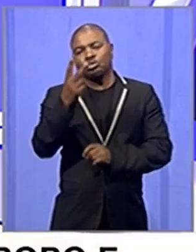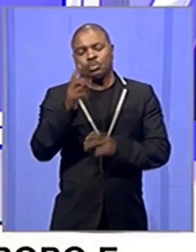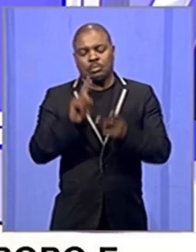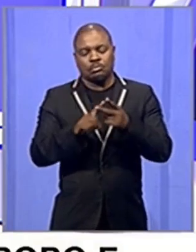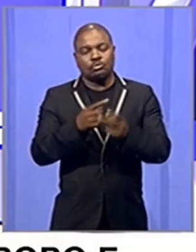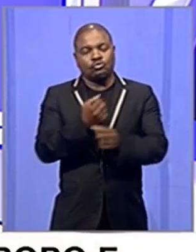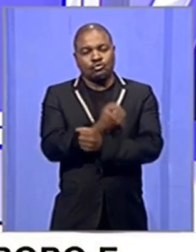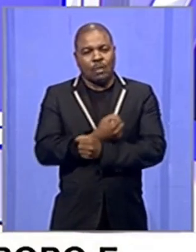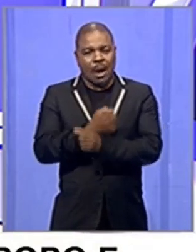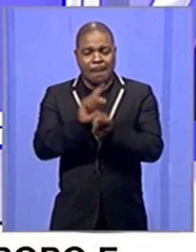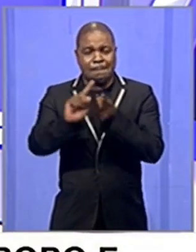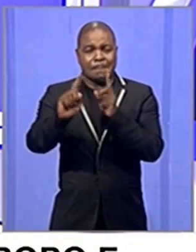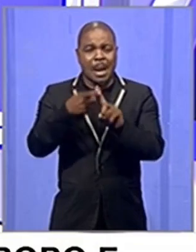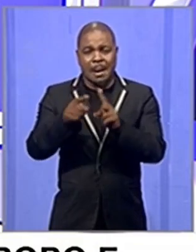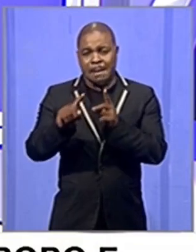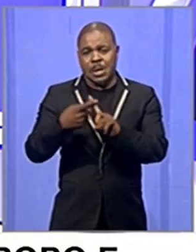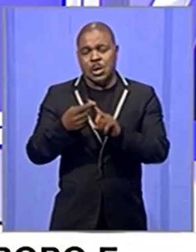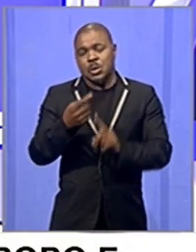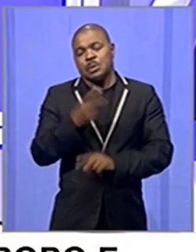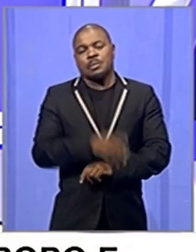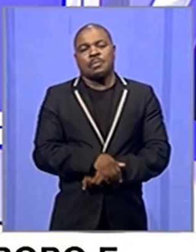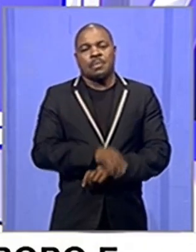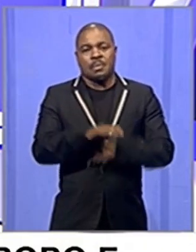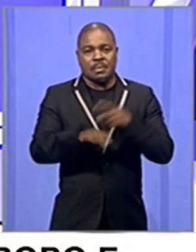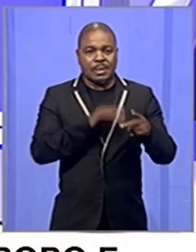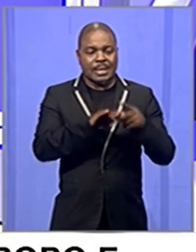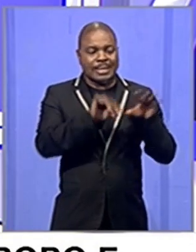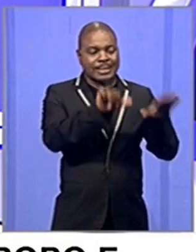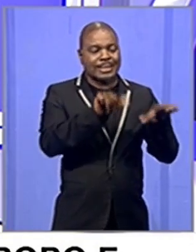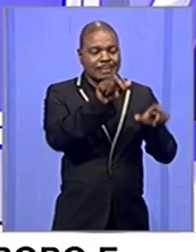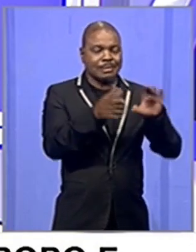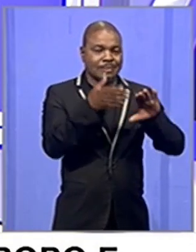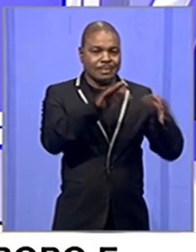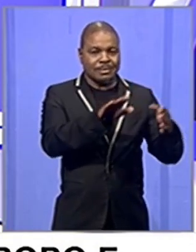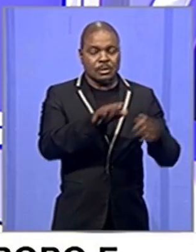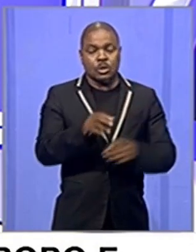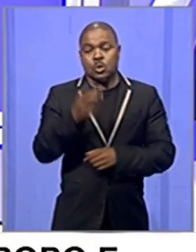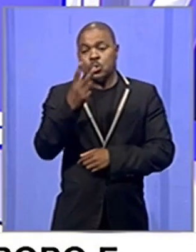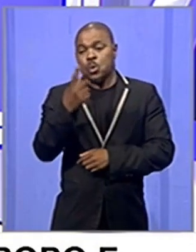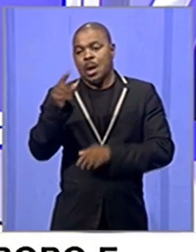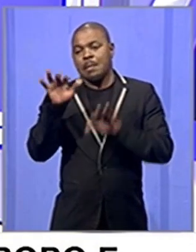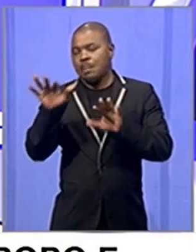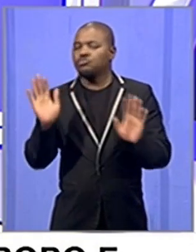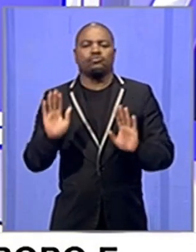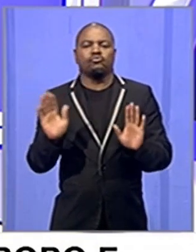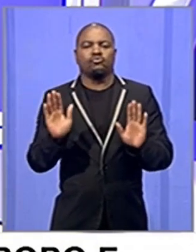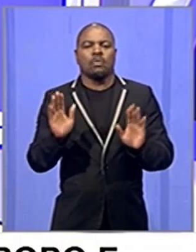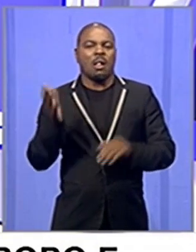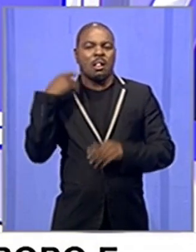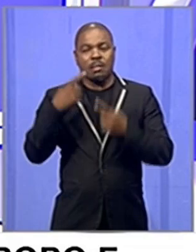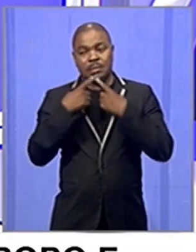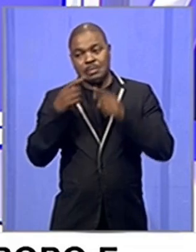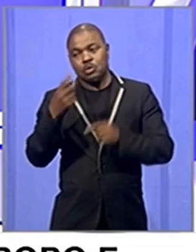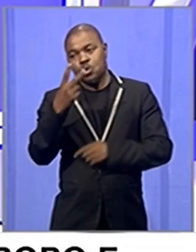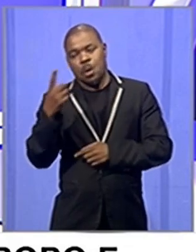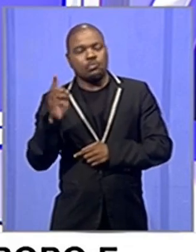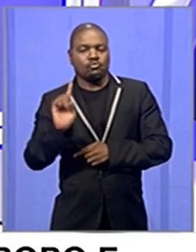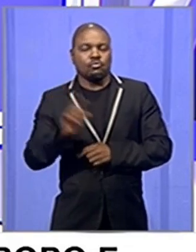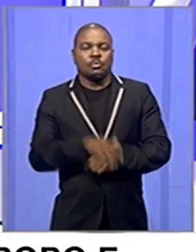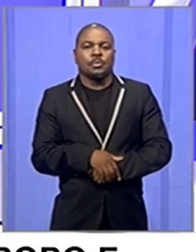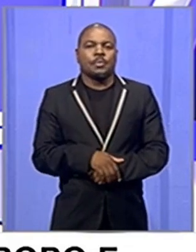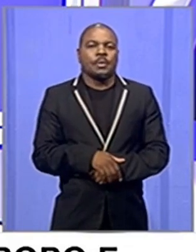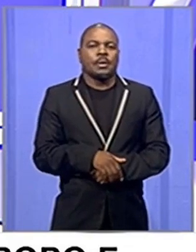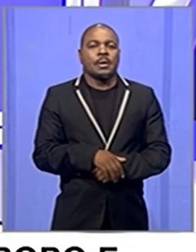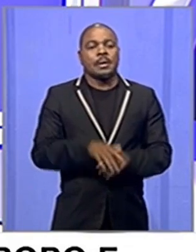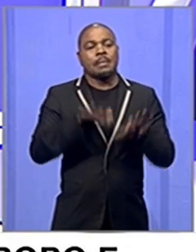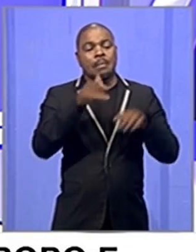le truck e fitile ka matshelo a batho ba le 13 e seng ba le 21 jaaka go ne go bigilwe pele. Ba bangwe